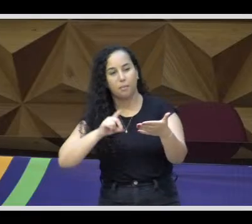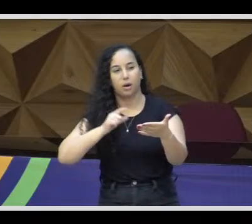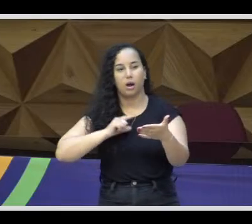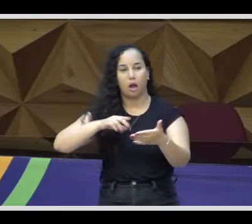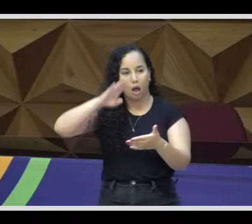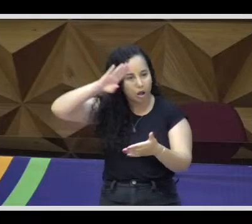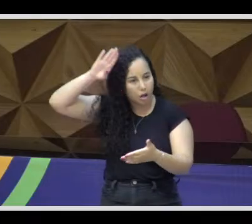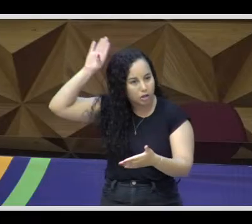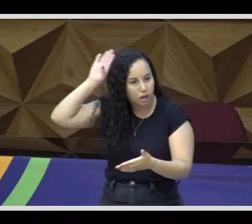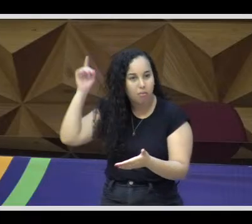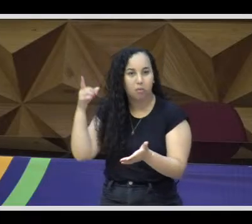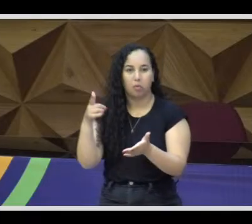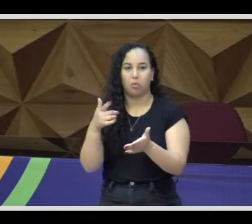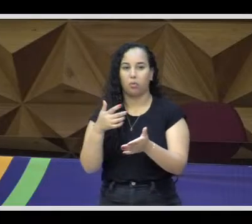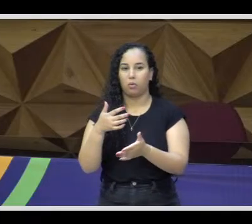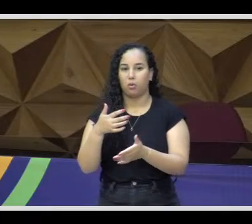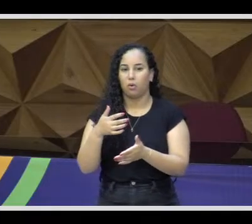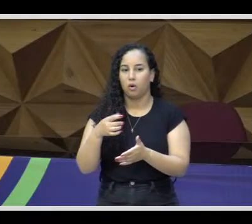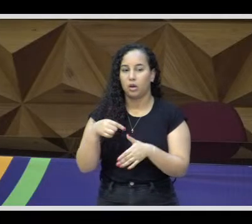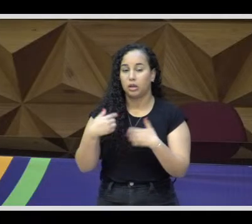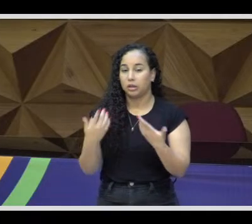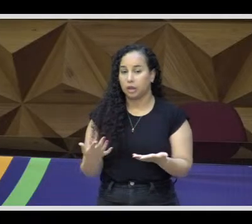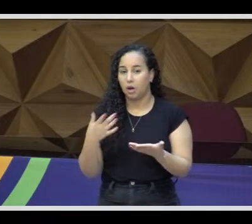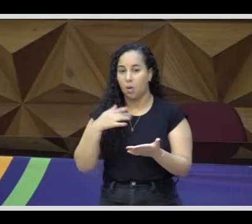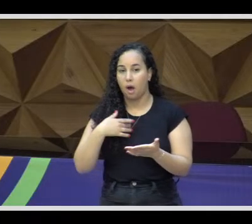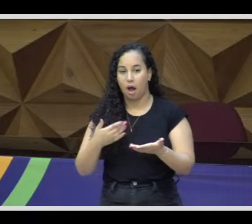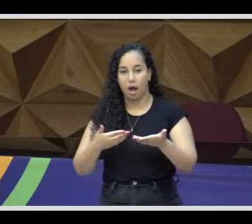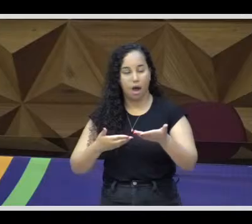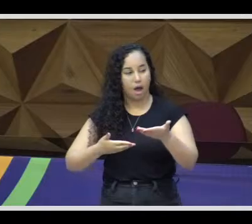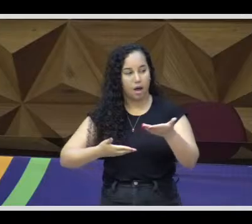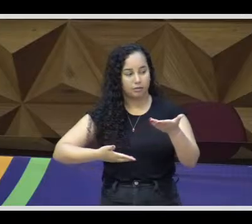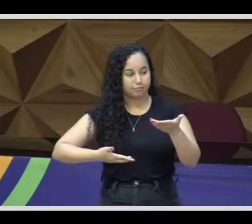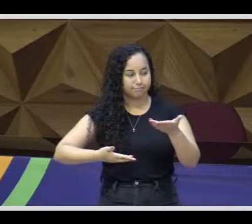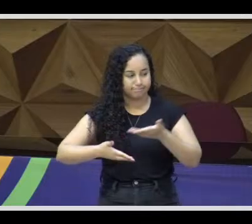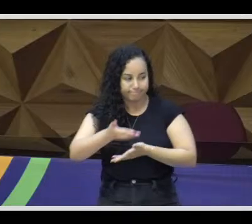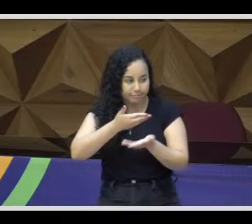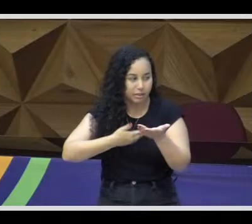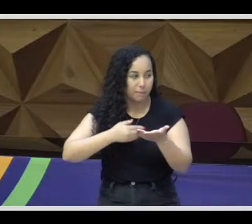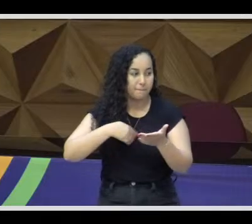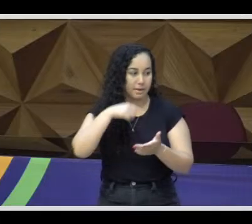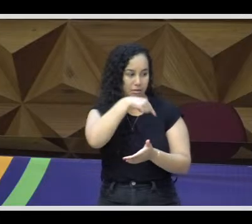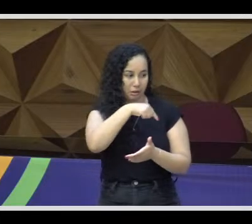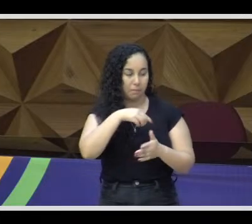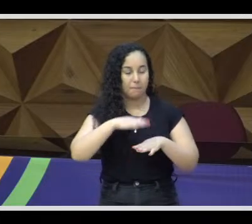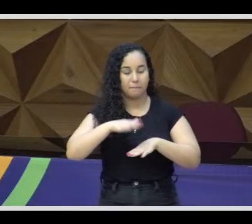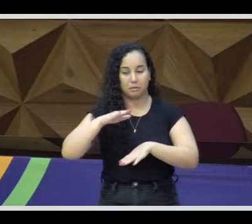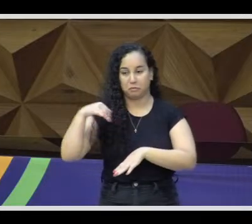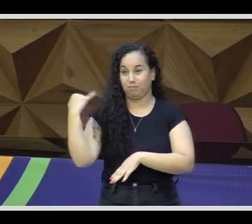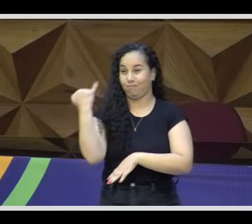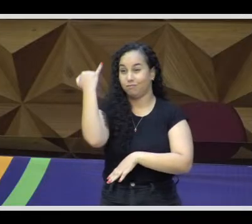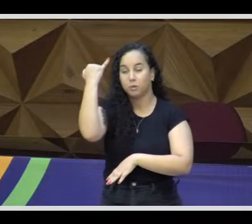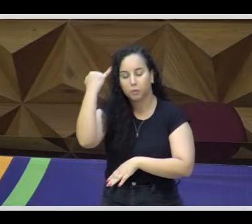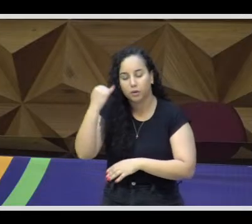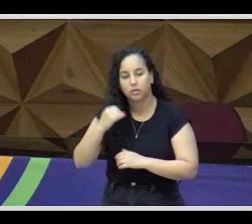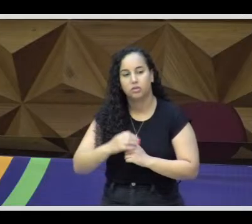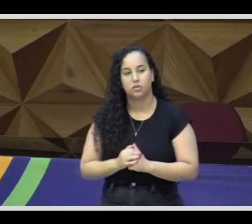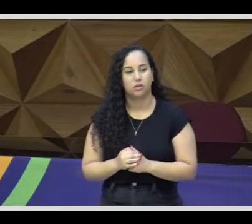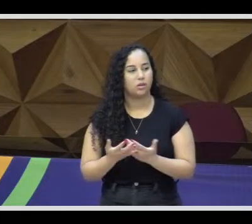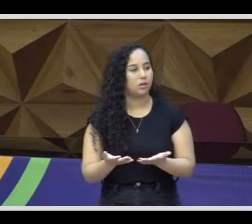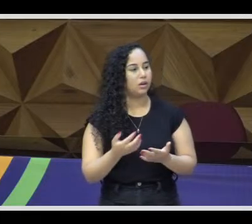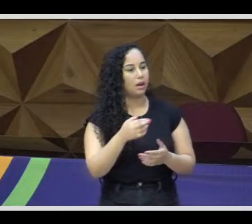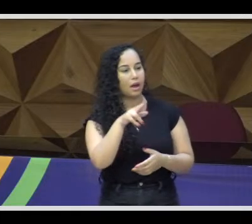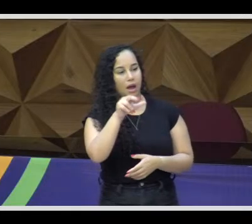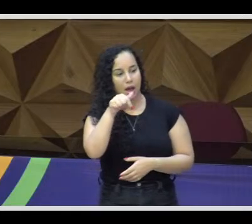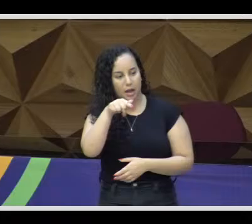academic papers. So the interaction for us, it's really, really important, right? So Raquel, thank you